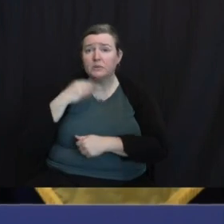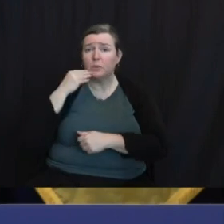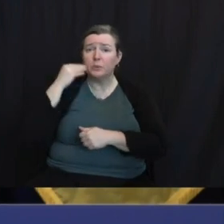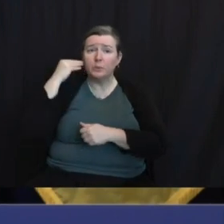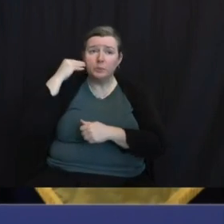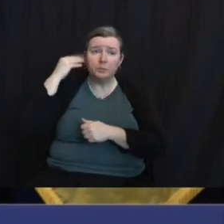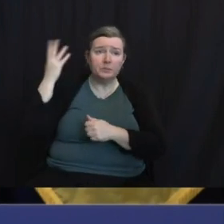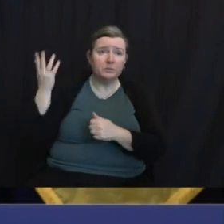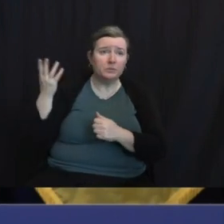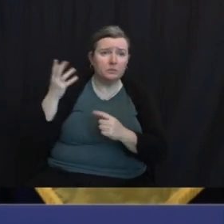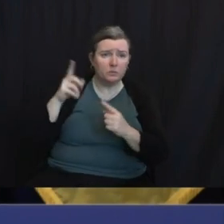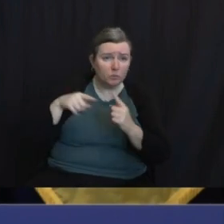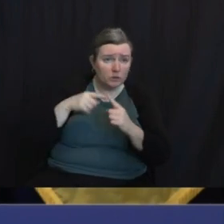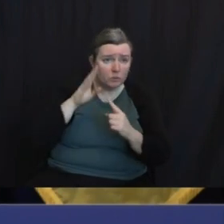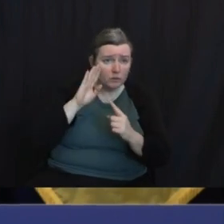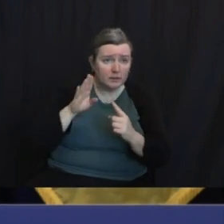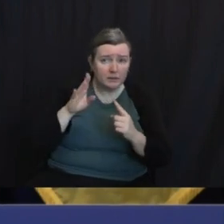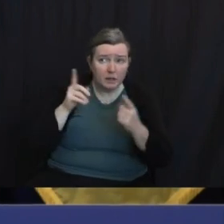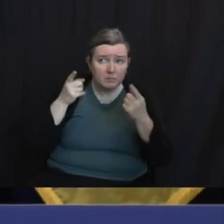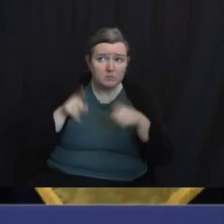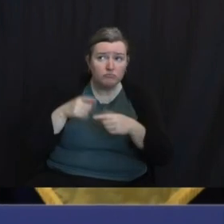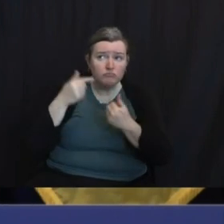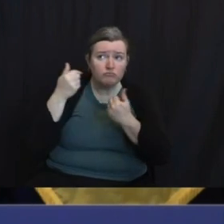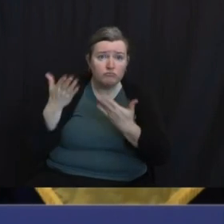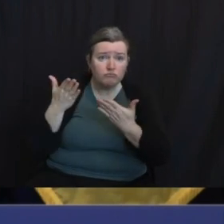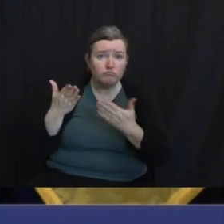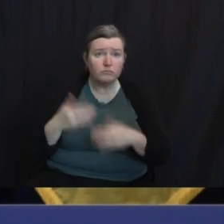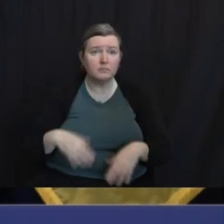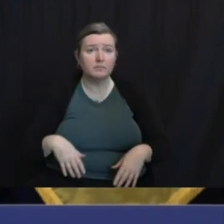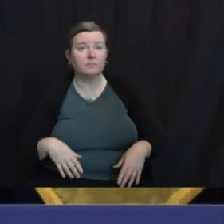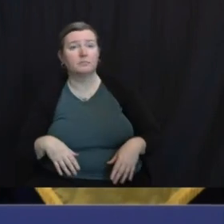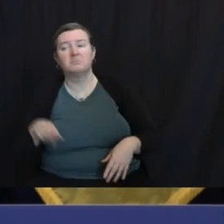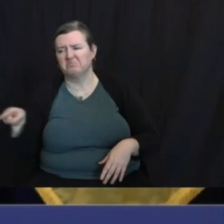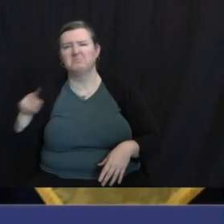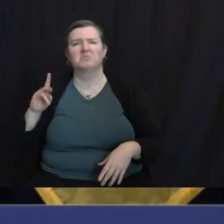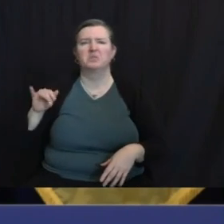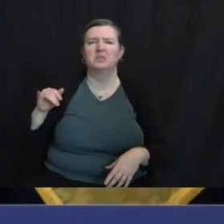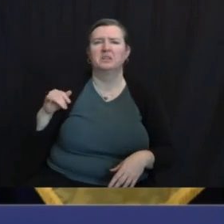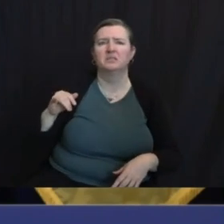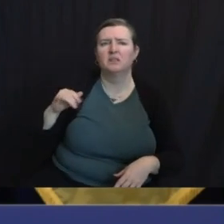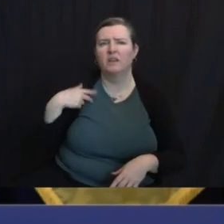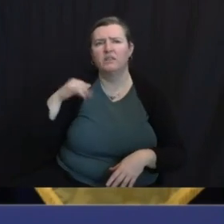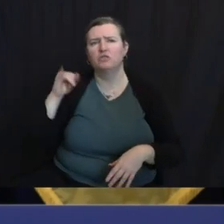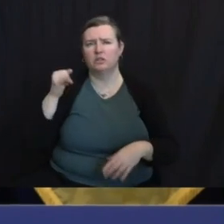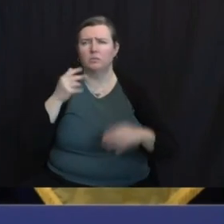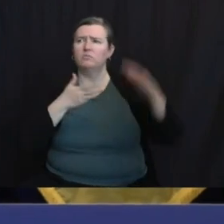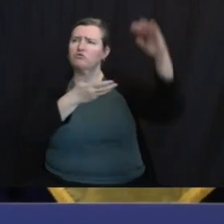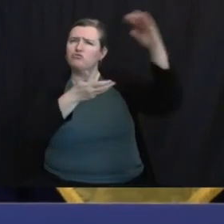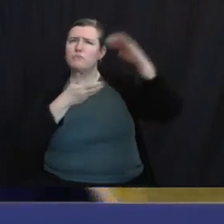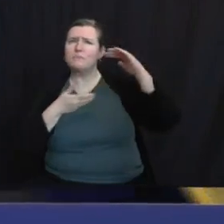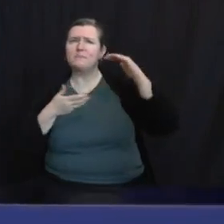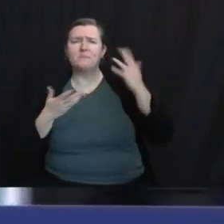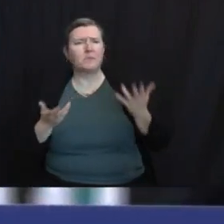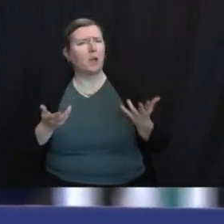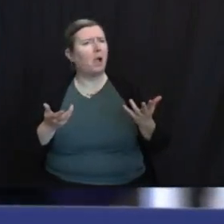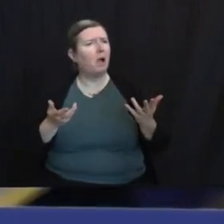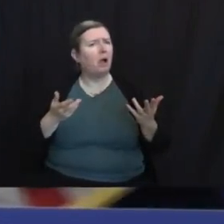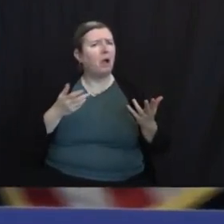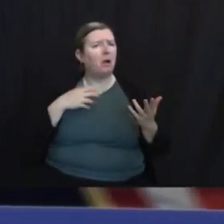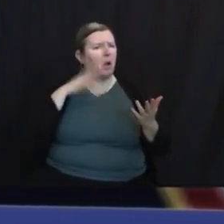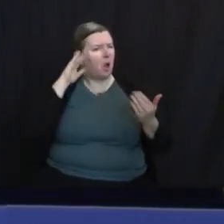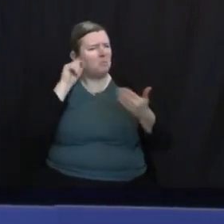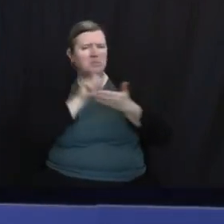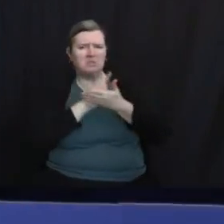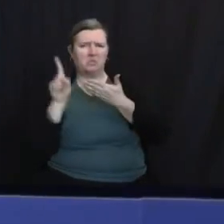Judy, do you have the next J&J shipments? We're hoping next week. We did get a small shipment